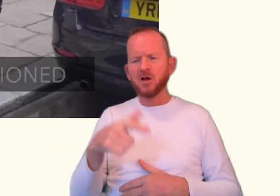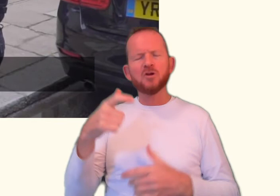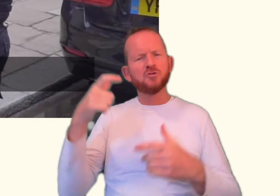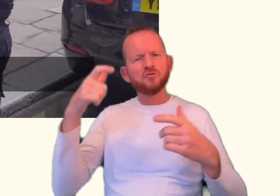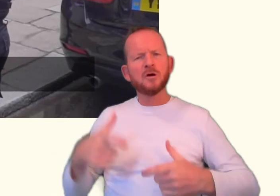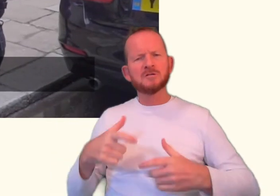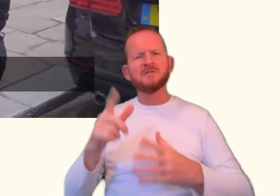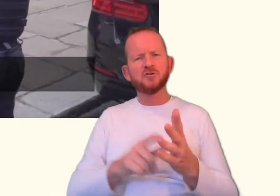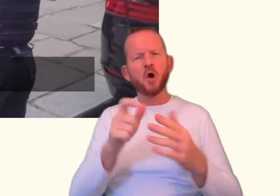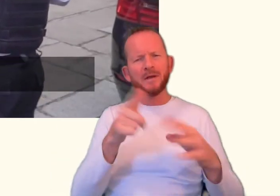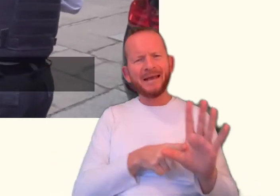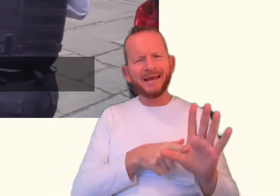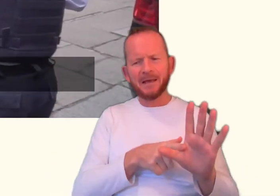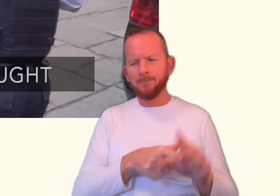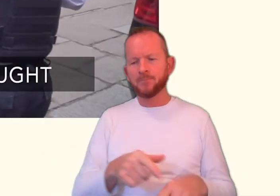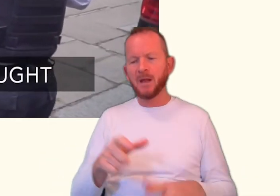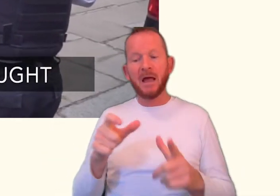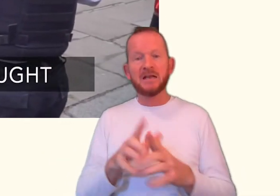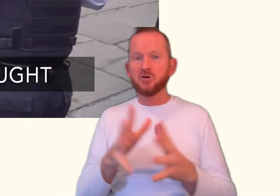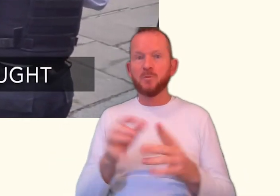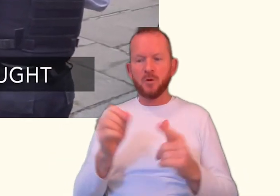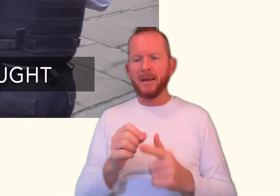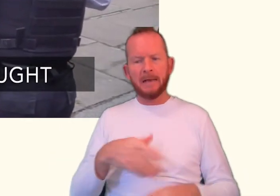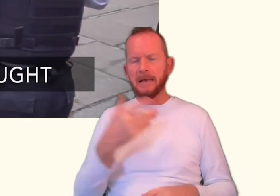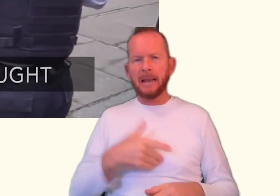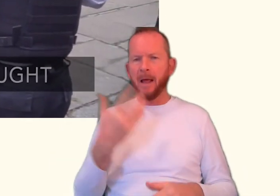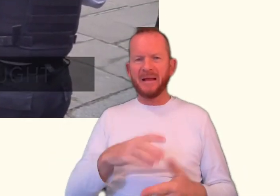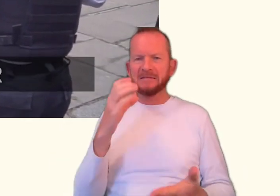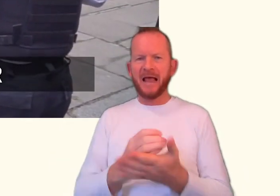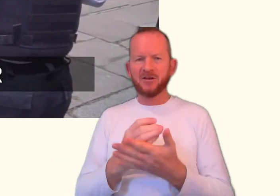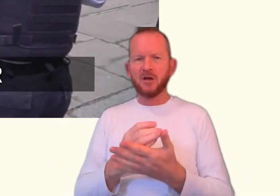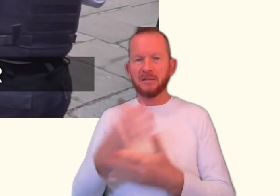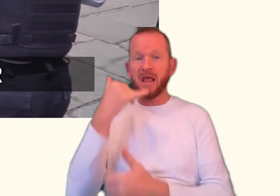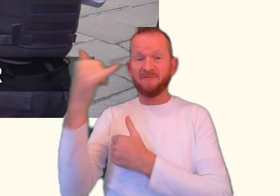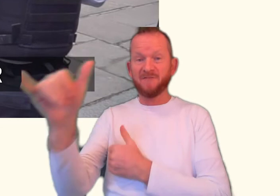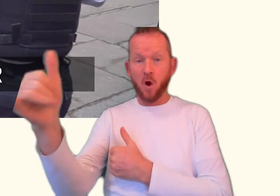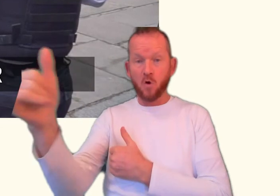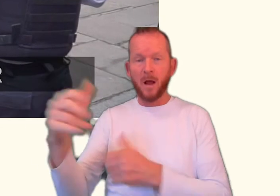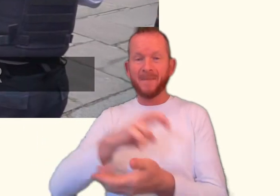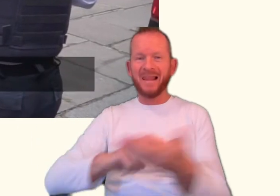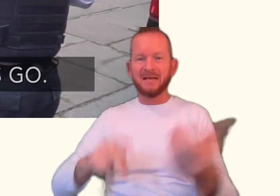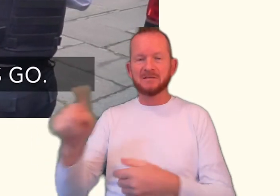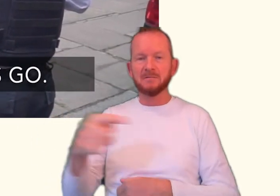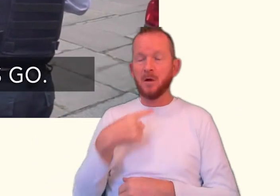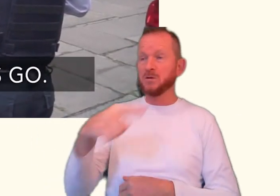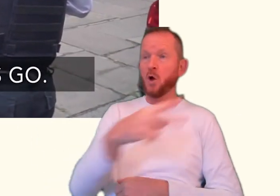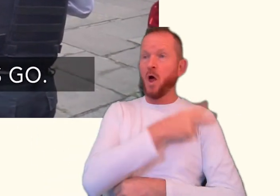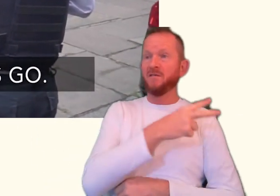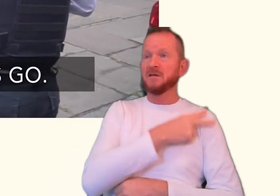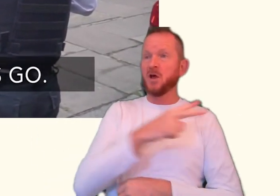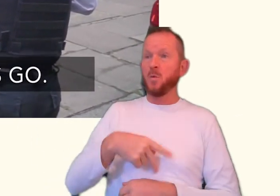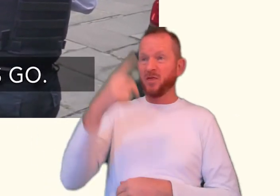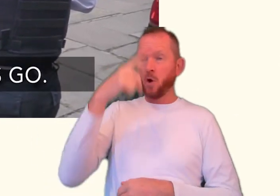being sectioned. They called the police. We told the officer we just thought it was wrong people starved to death or were bullied into